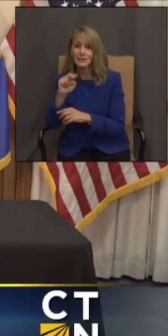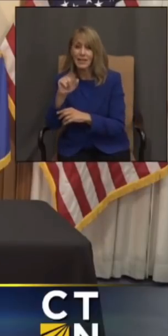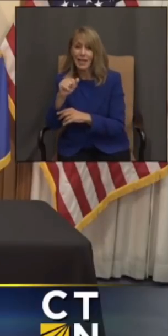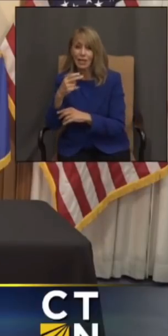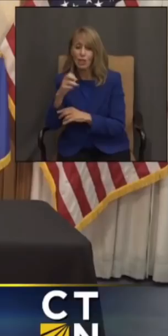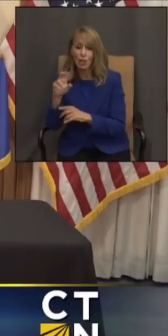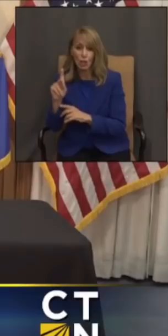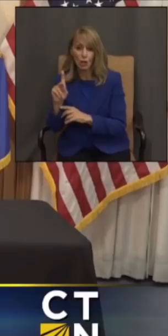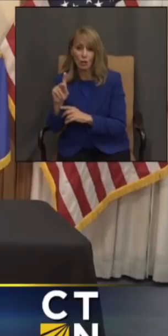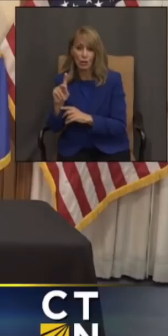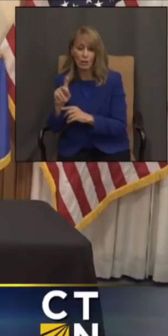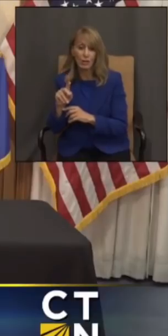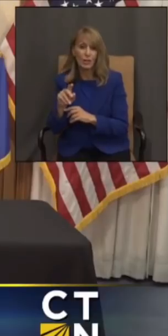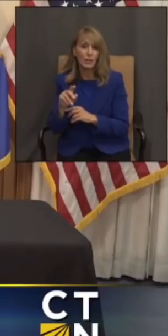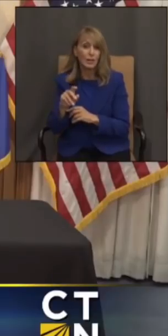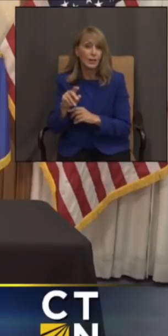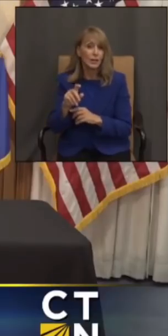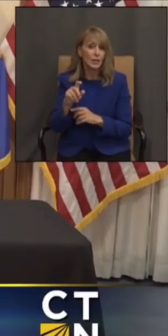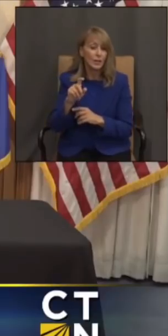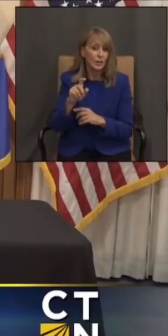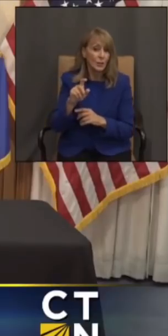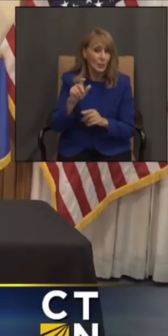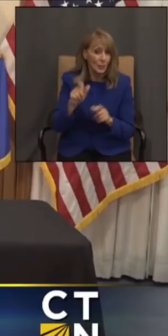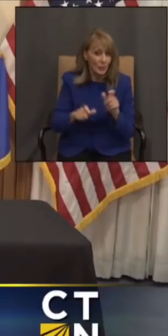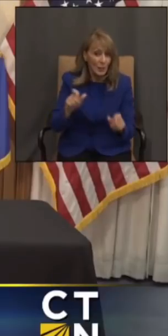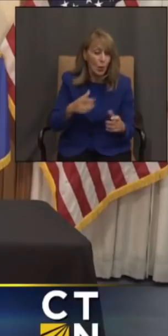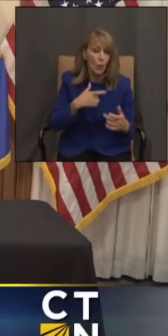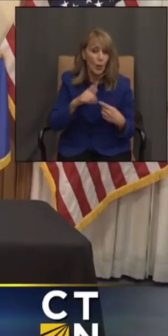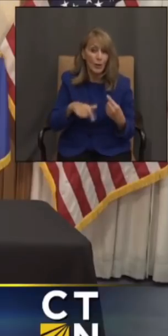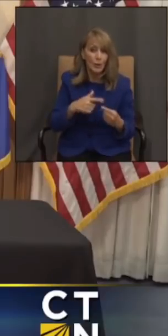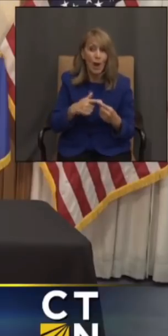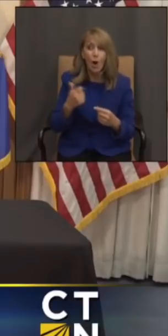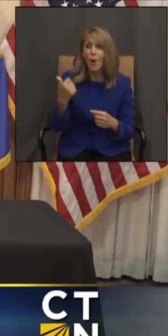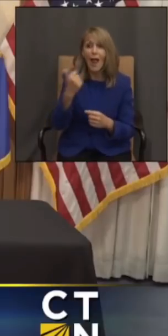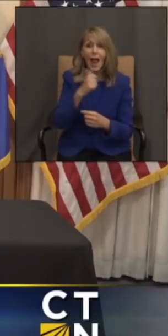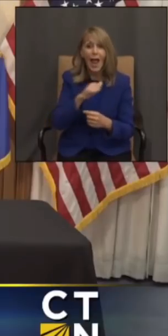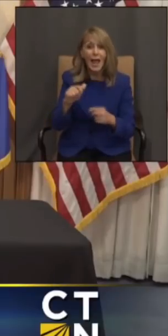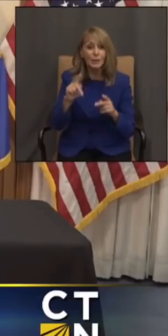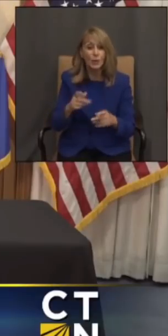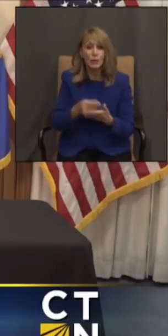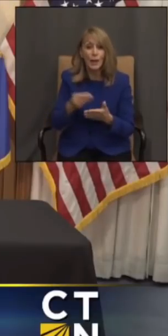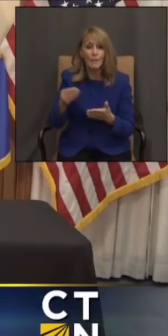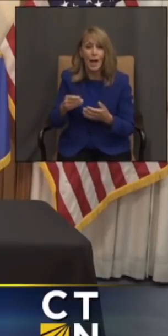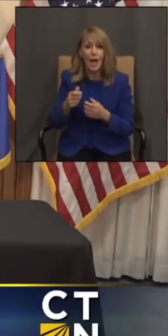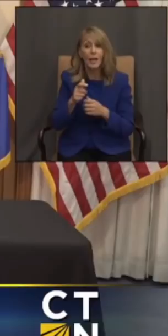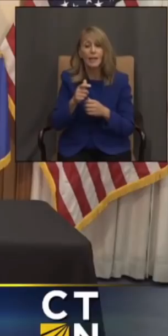about stray bullets coming from anywhere, from just anyone who can get a machine gun?